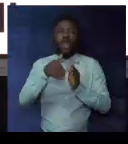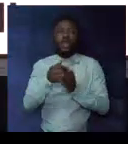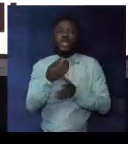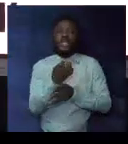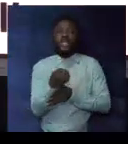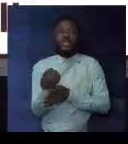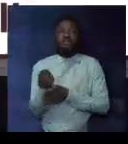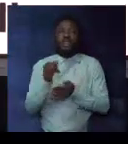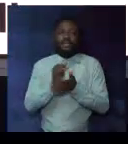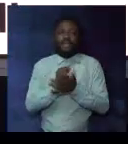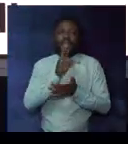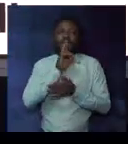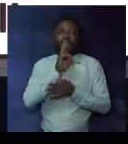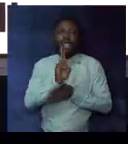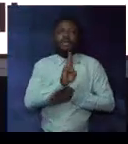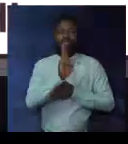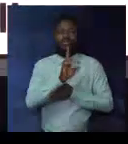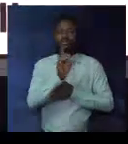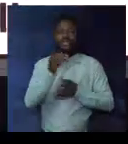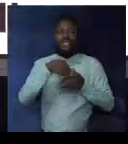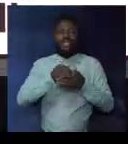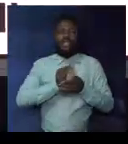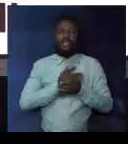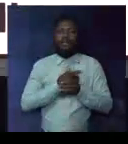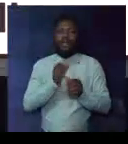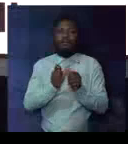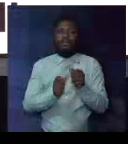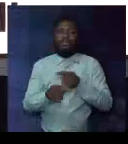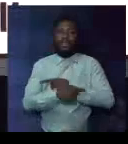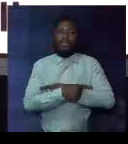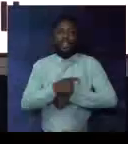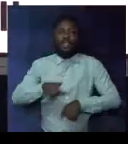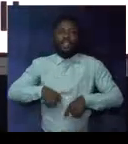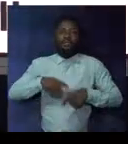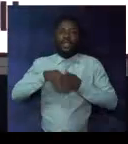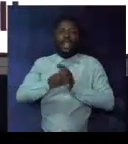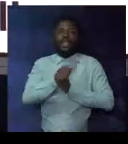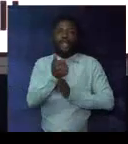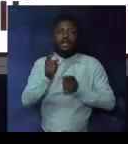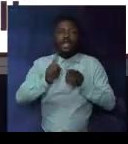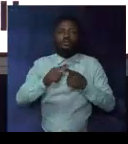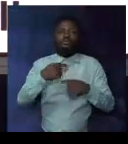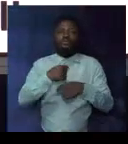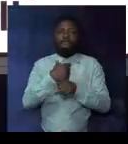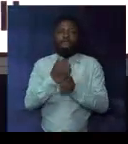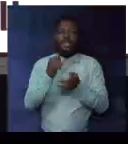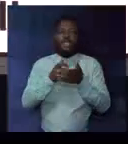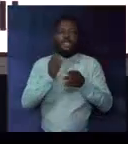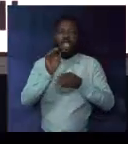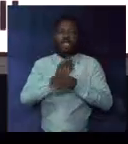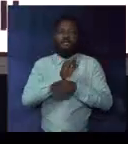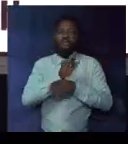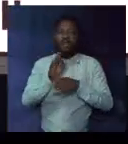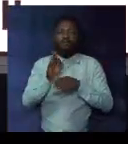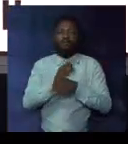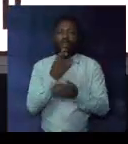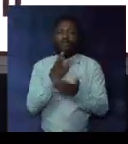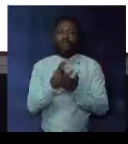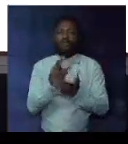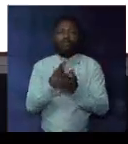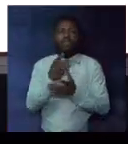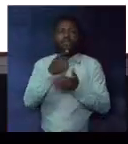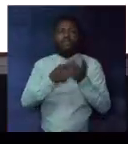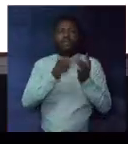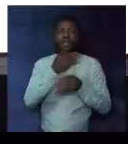all equipment that are used in our daily life in order to function well. What are